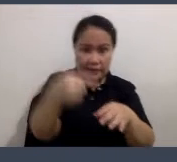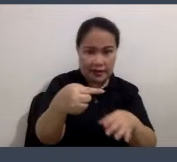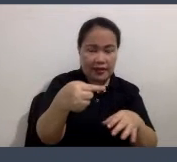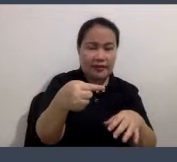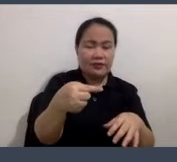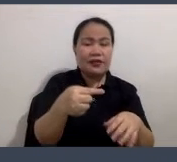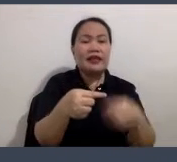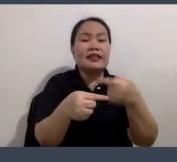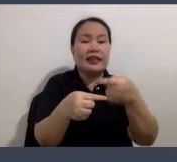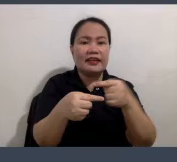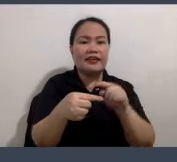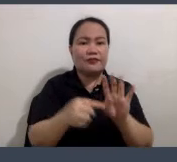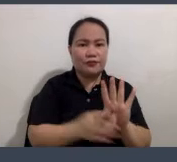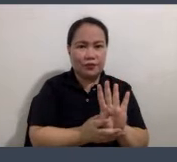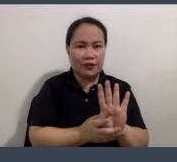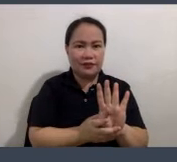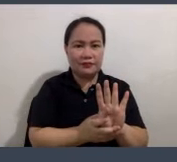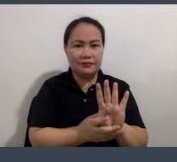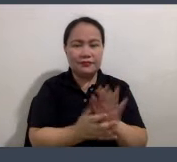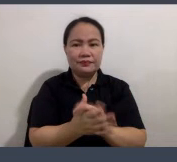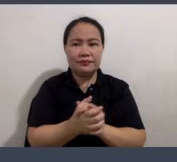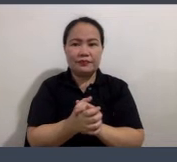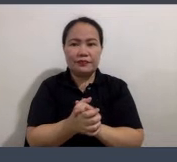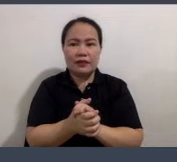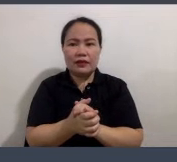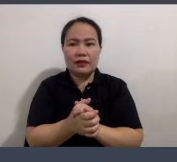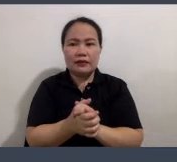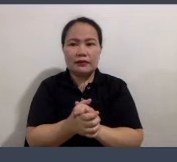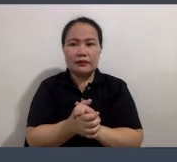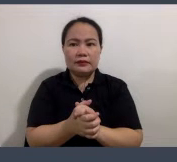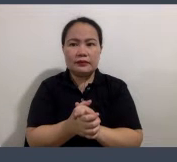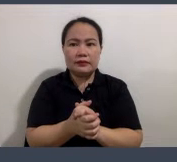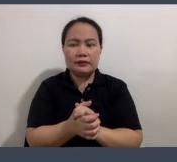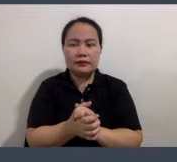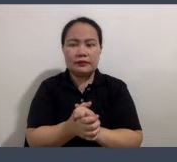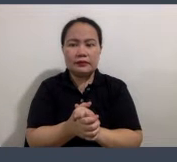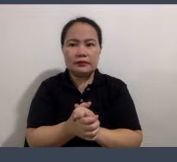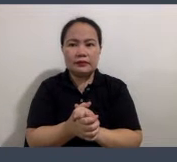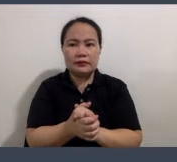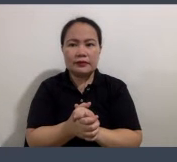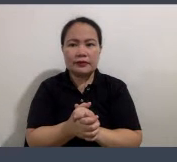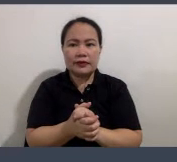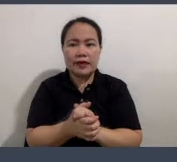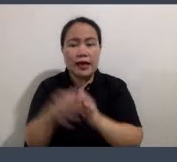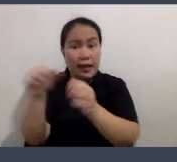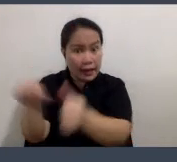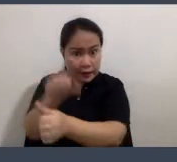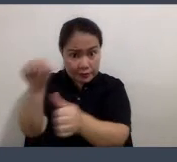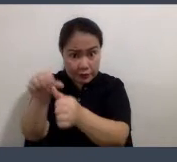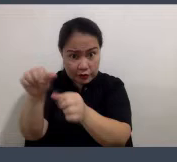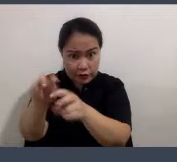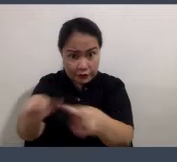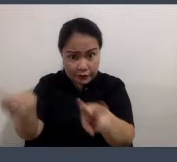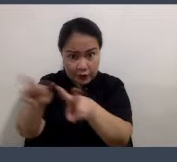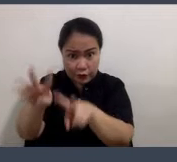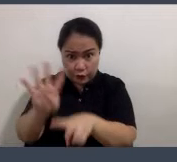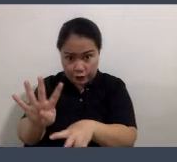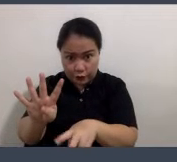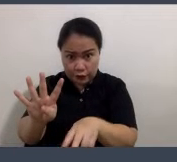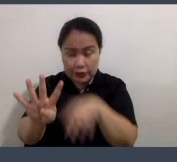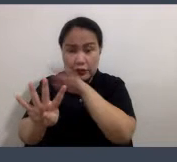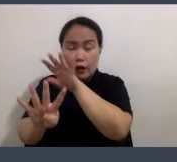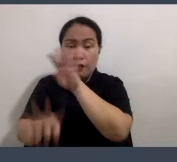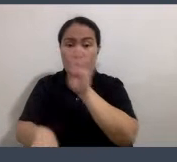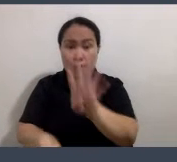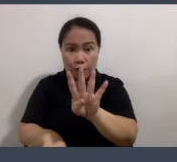answer negative 4. Okay? Same as this one. So, absolute value of 4 is